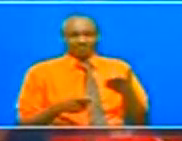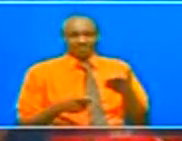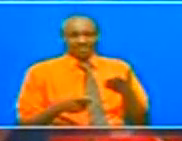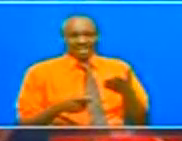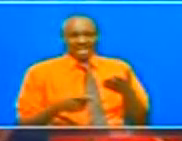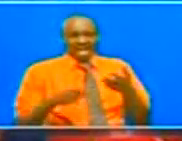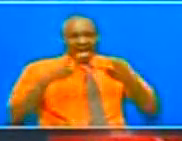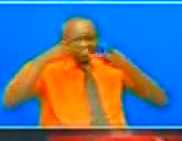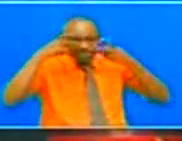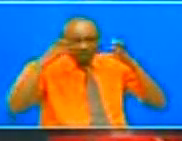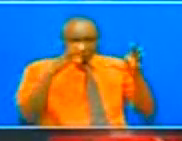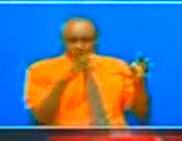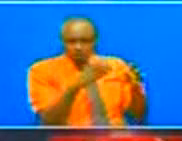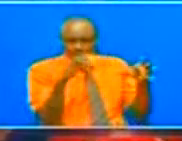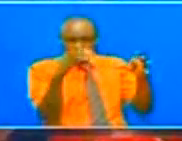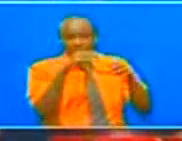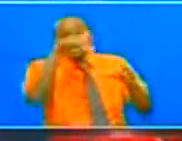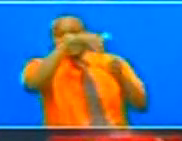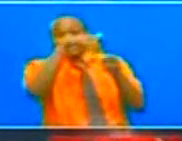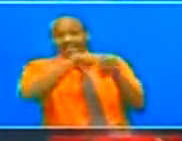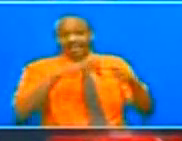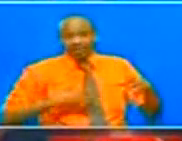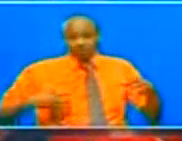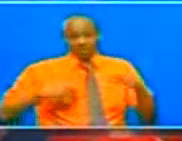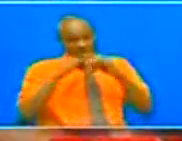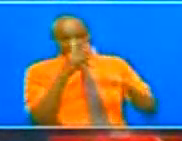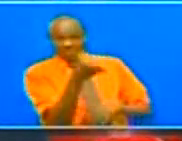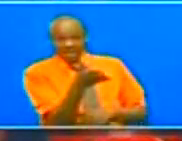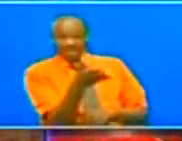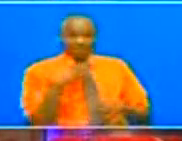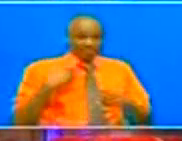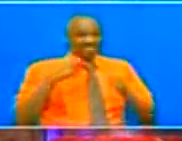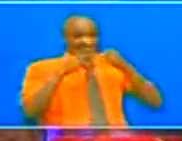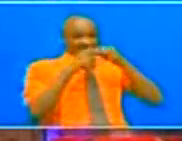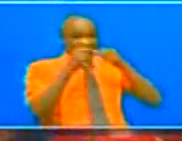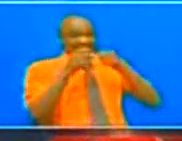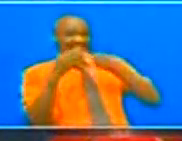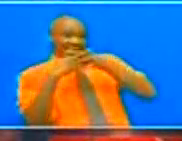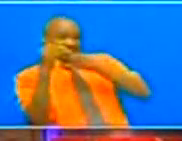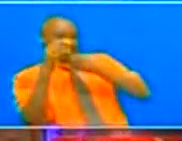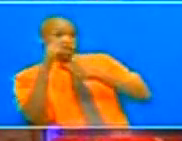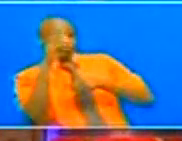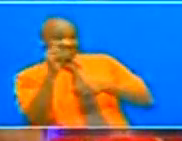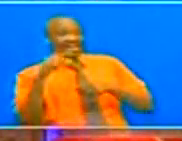Al-Shabaab cells are coming from the refugee camp, about 70